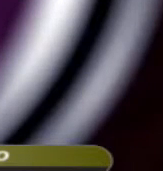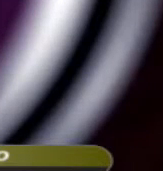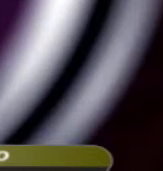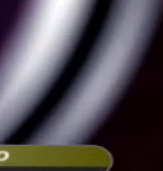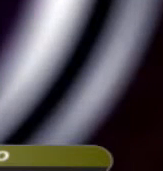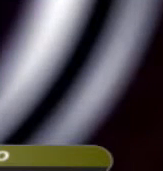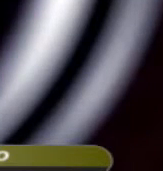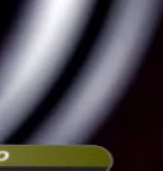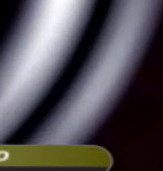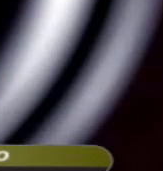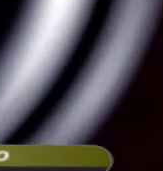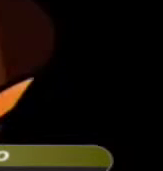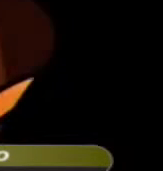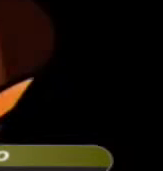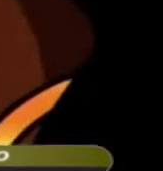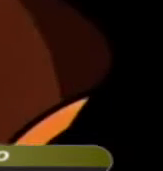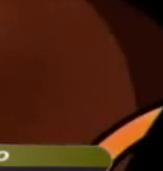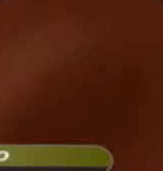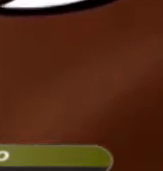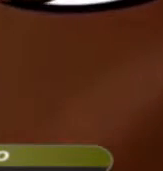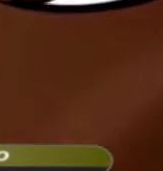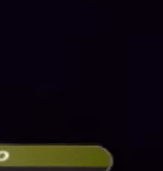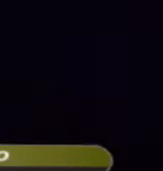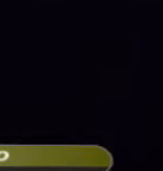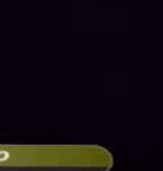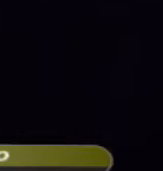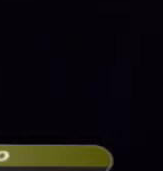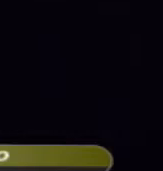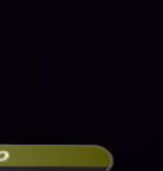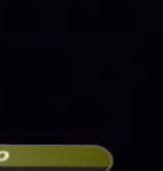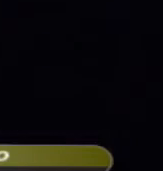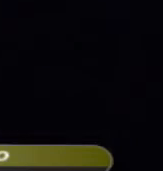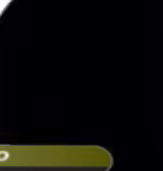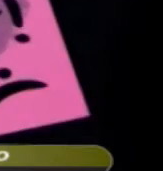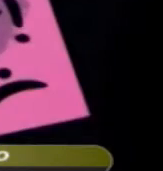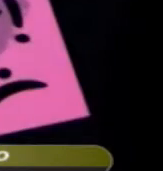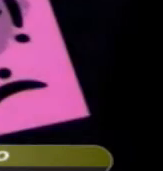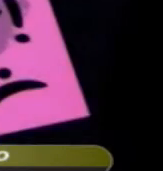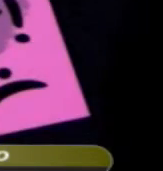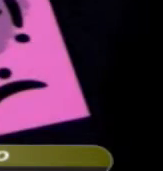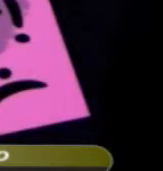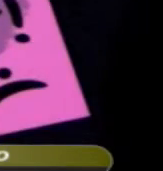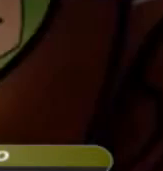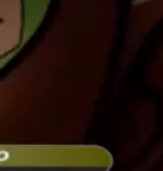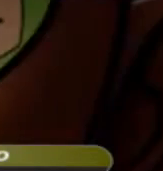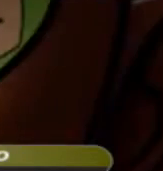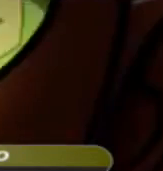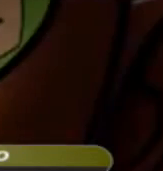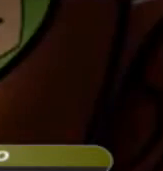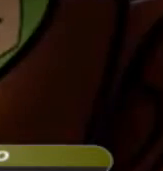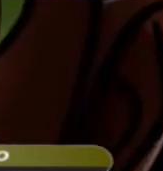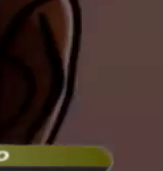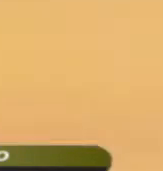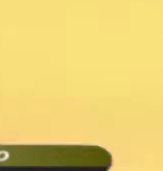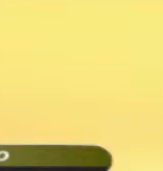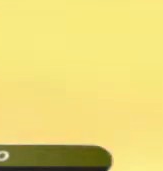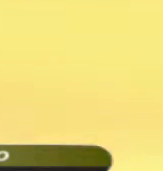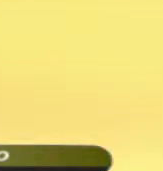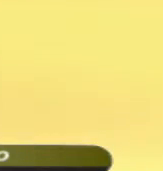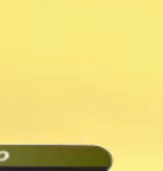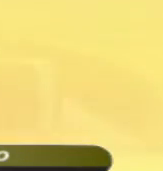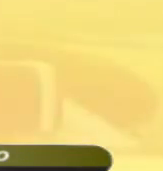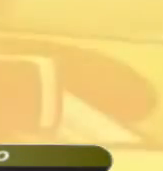oh. Verily I say unto you, if a man no gets in, make it through the best door. I say